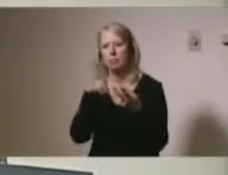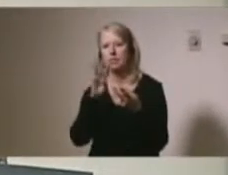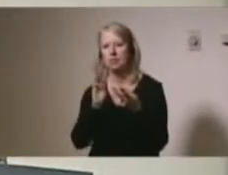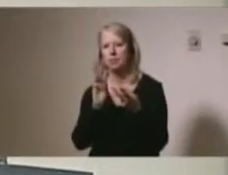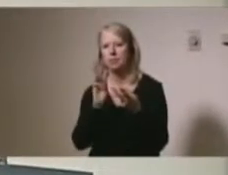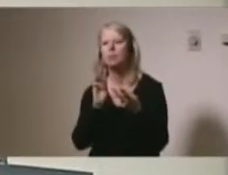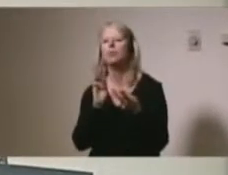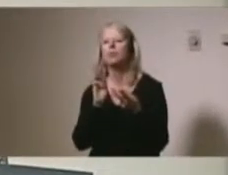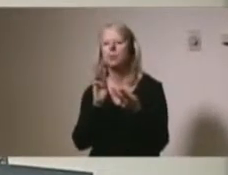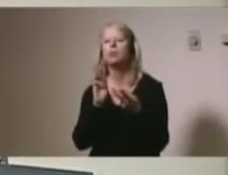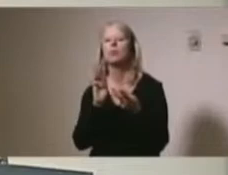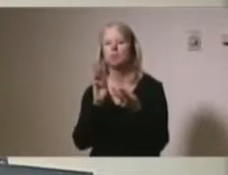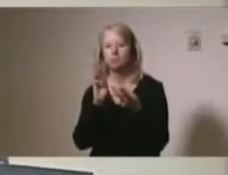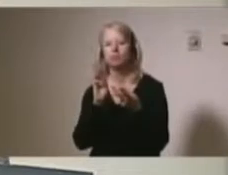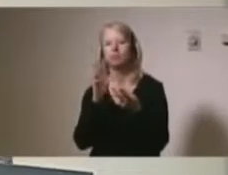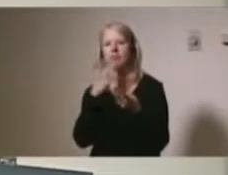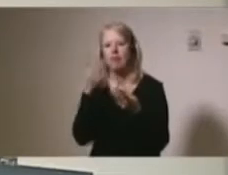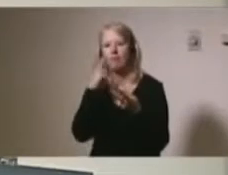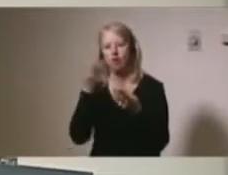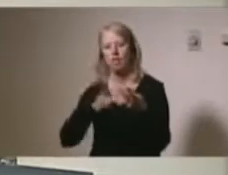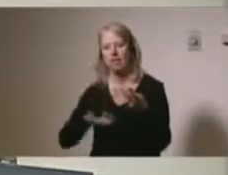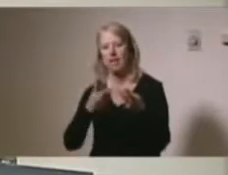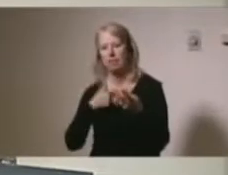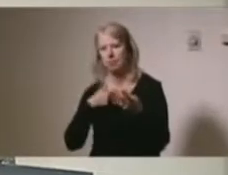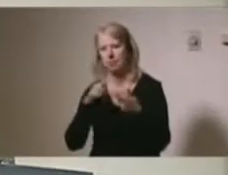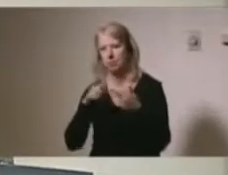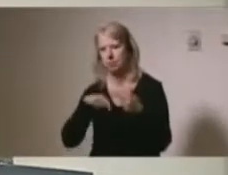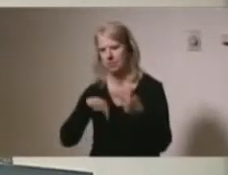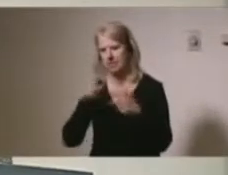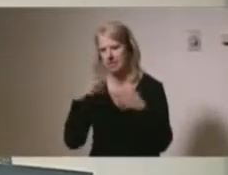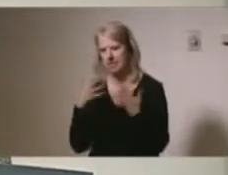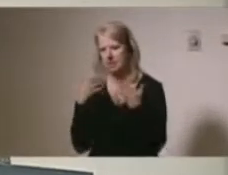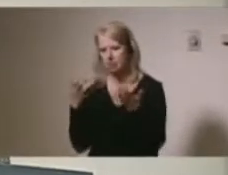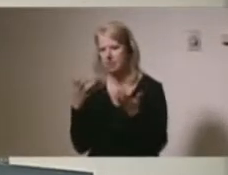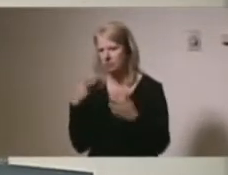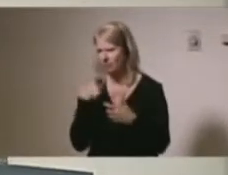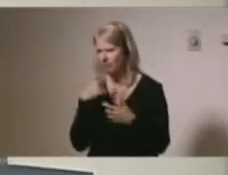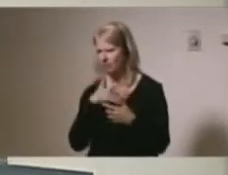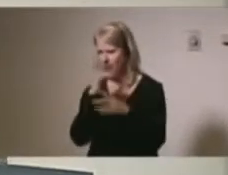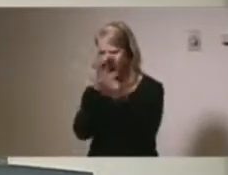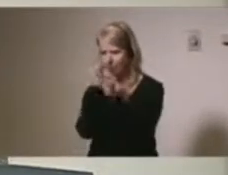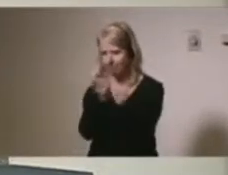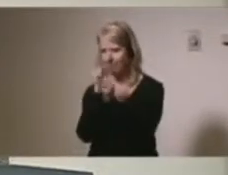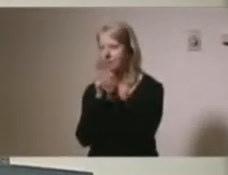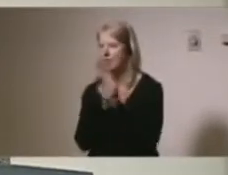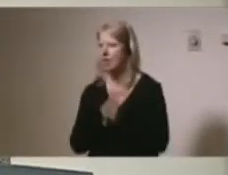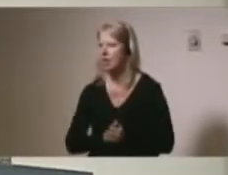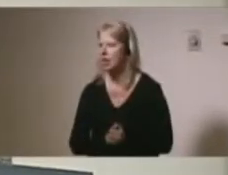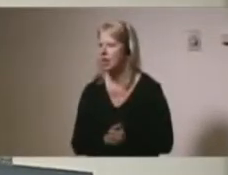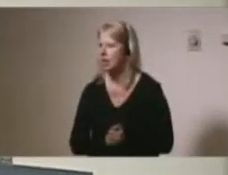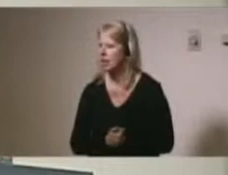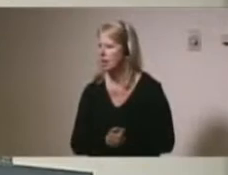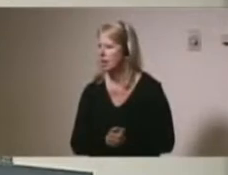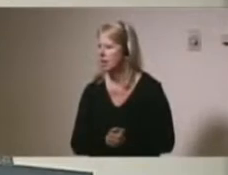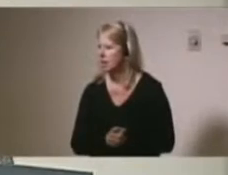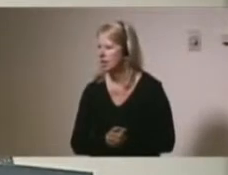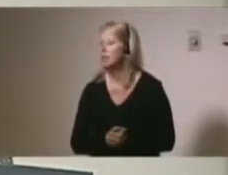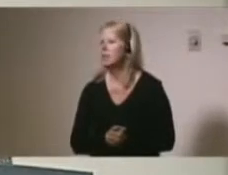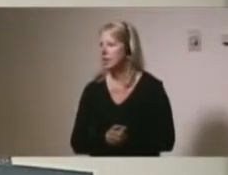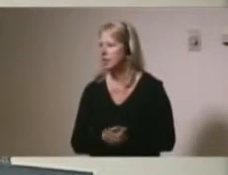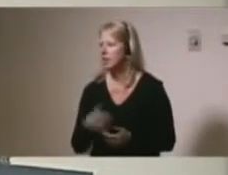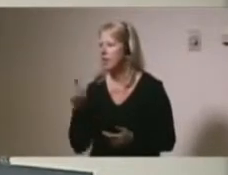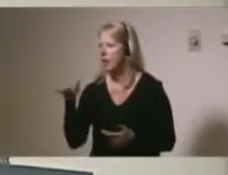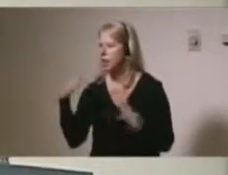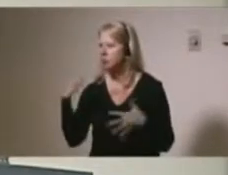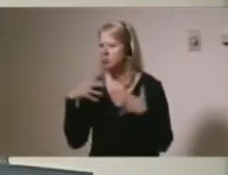for inviting me to this symposium. I've found it extremely interesting, and I think it's a very